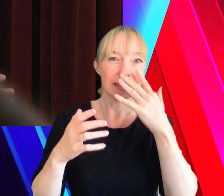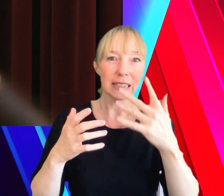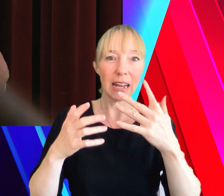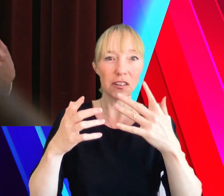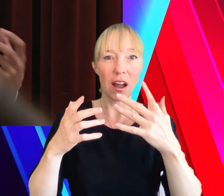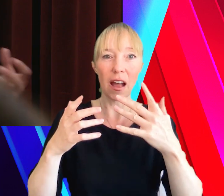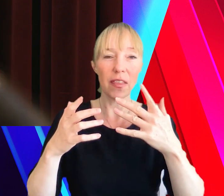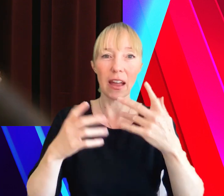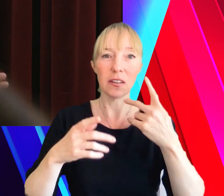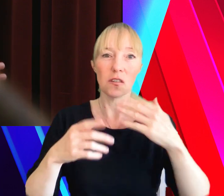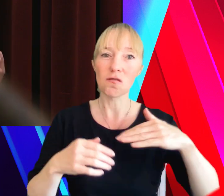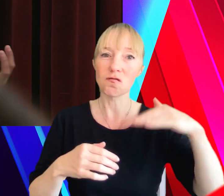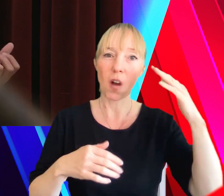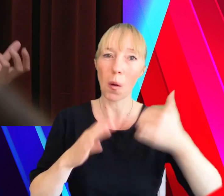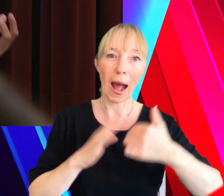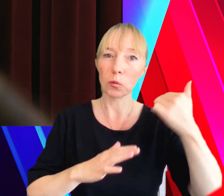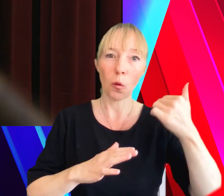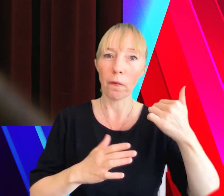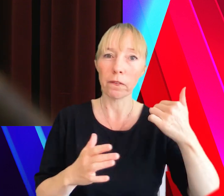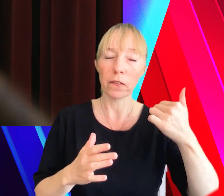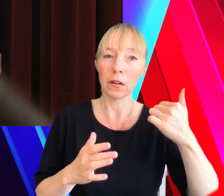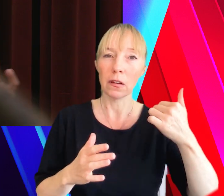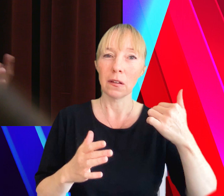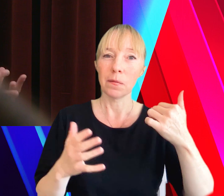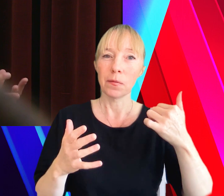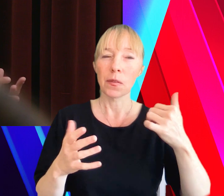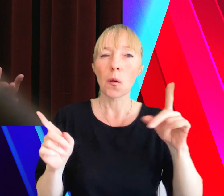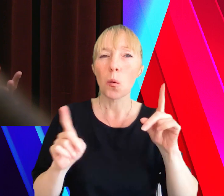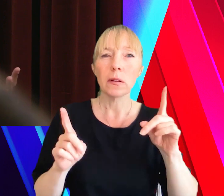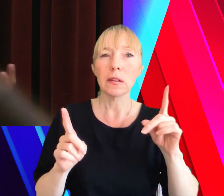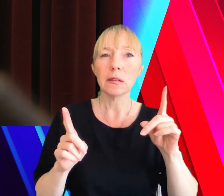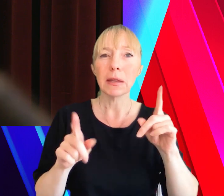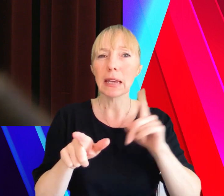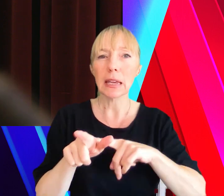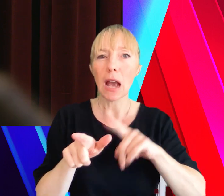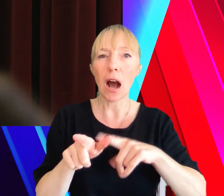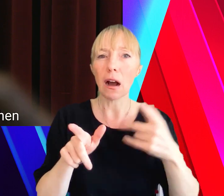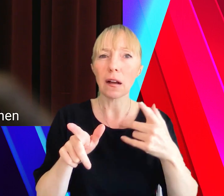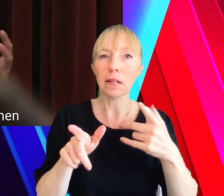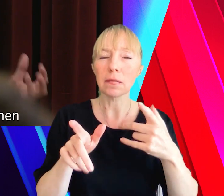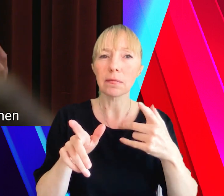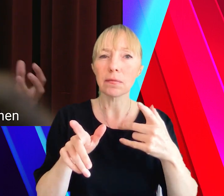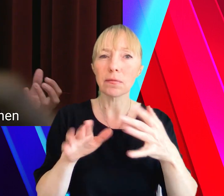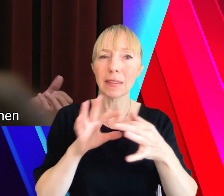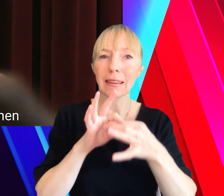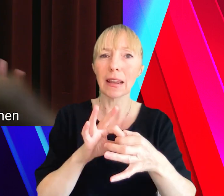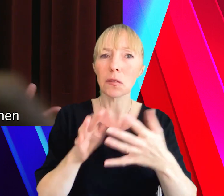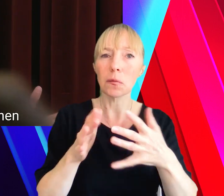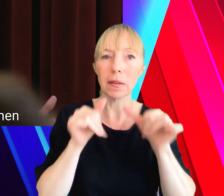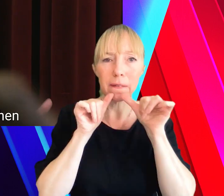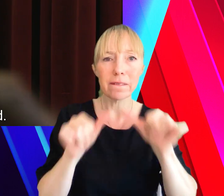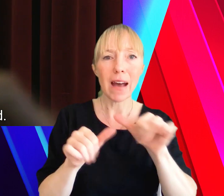and maybe sort of grow out of. How do you think like being young and sort of being that, like what does being young